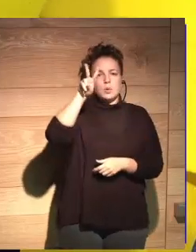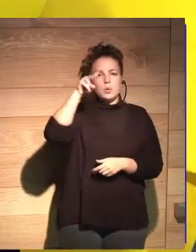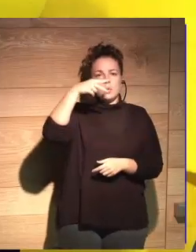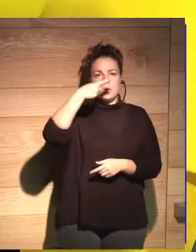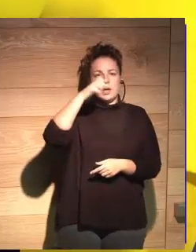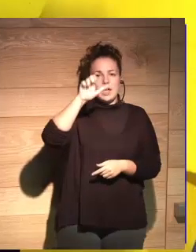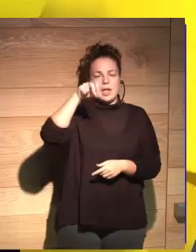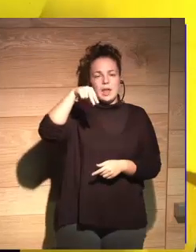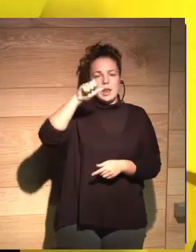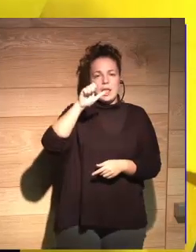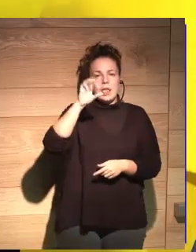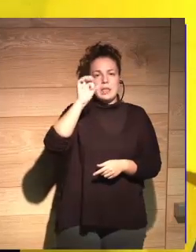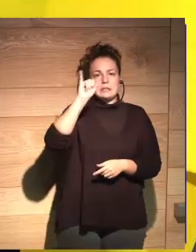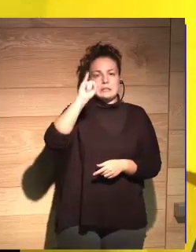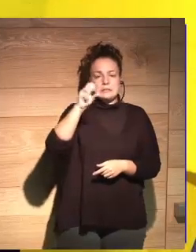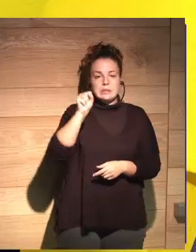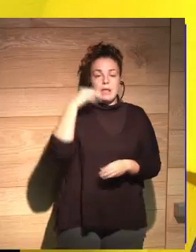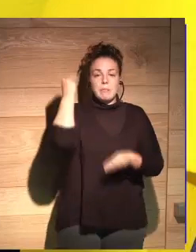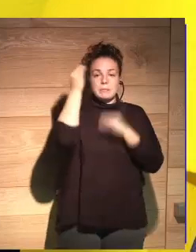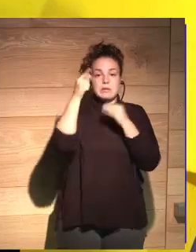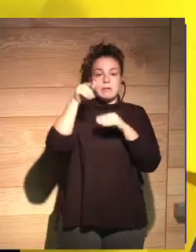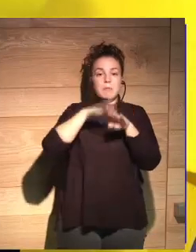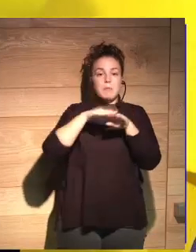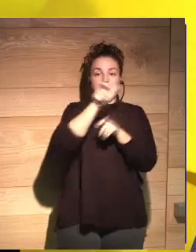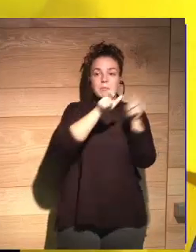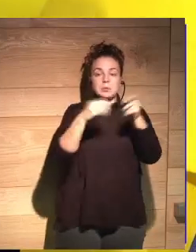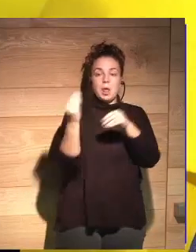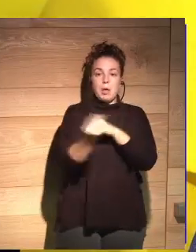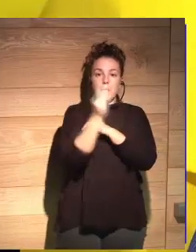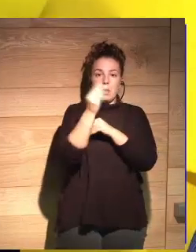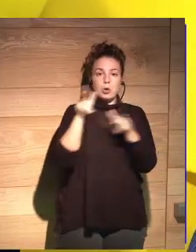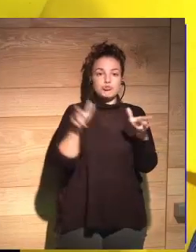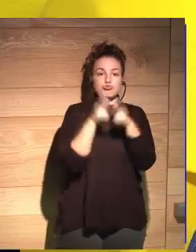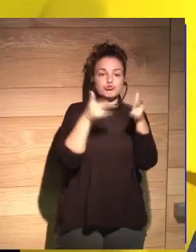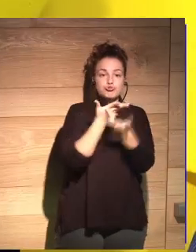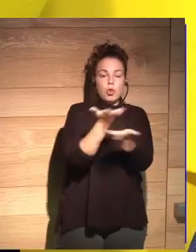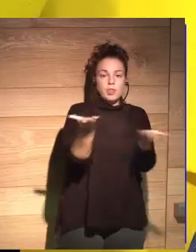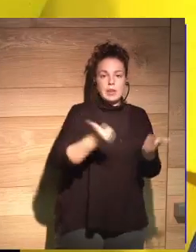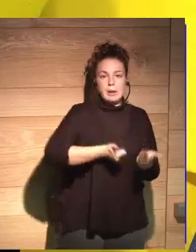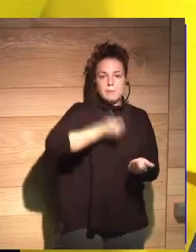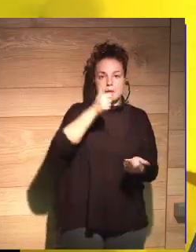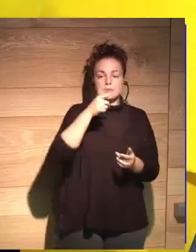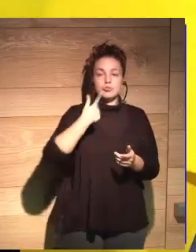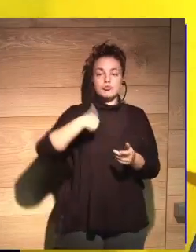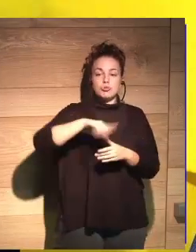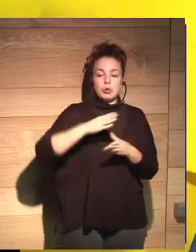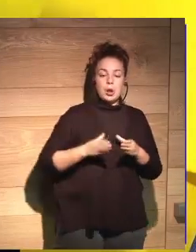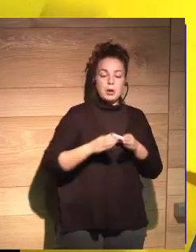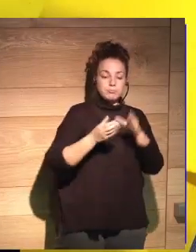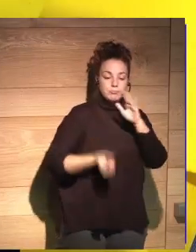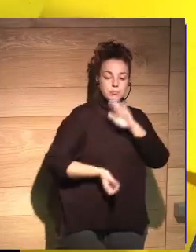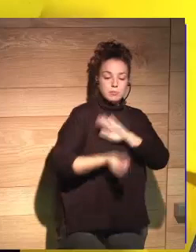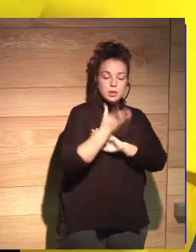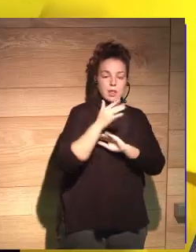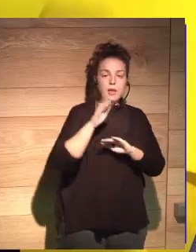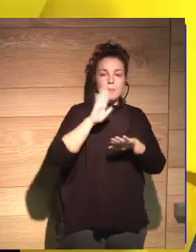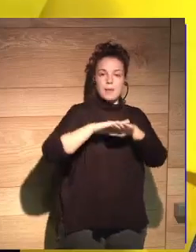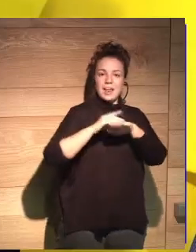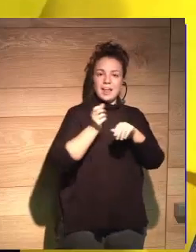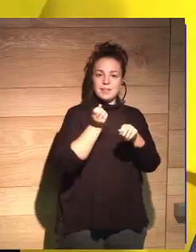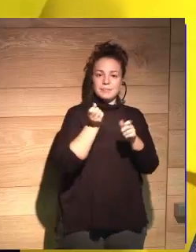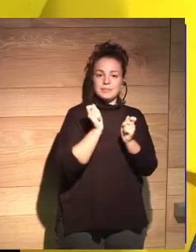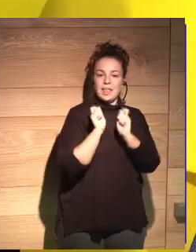was eugenics to make people better, with more solidarity. They were saying, okay, let's create a species that is more generous.